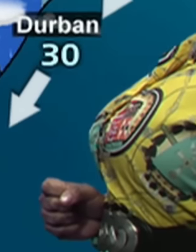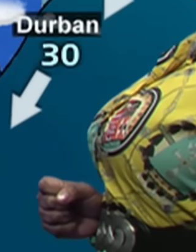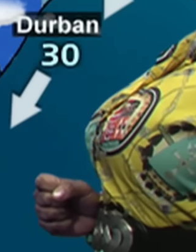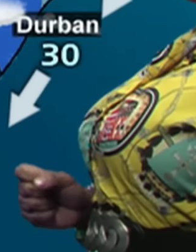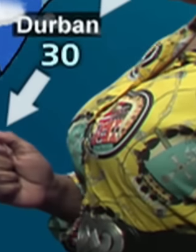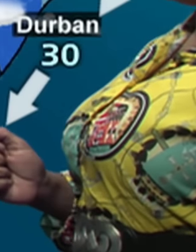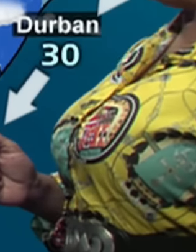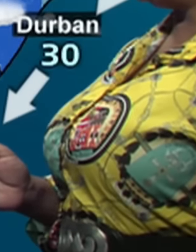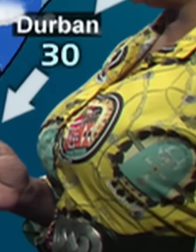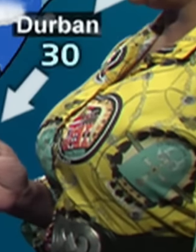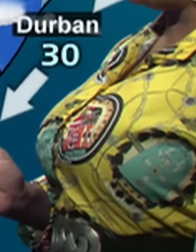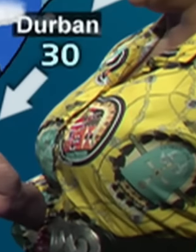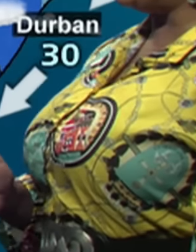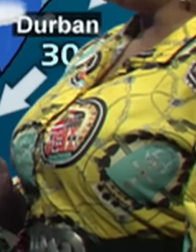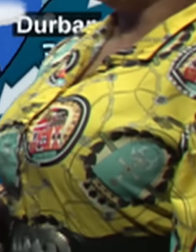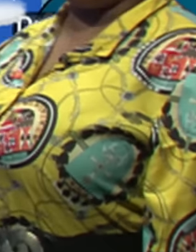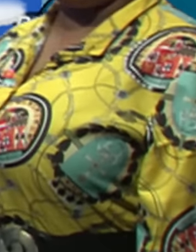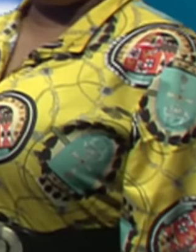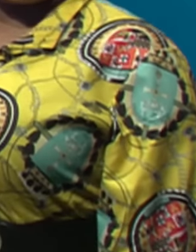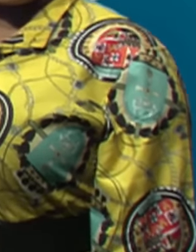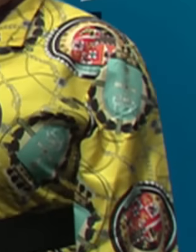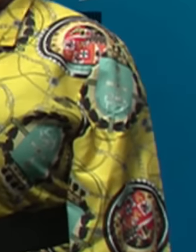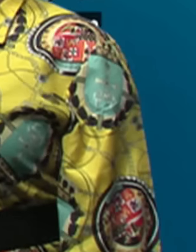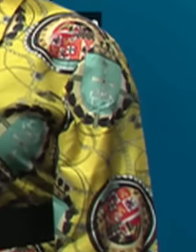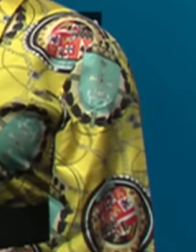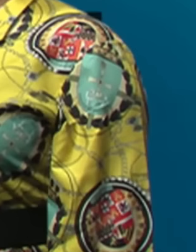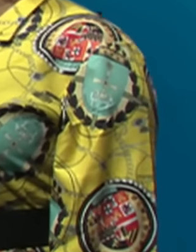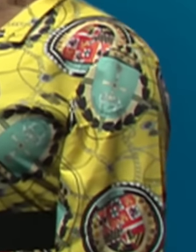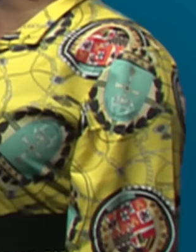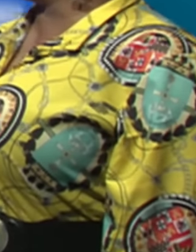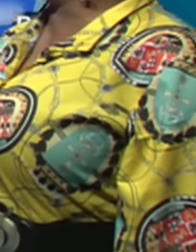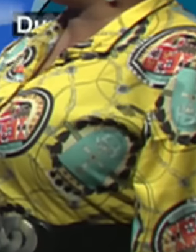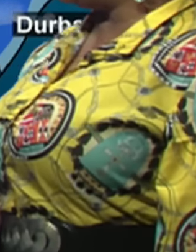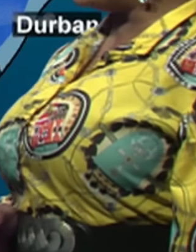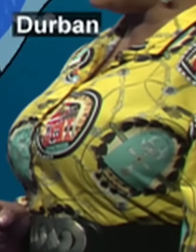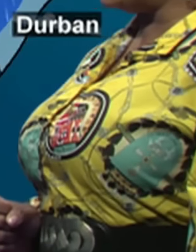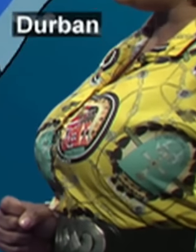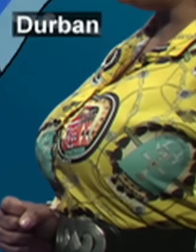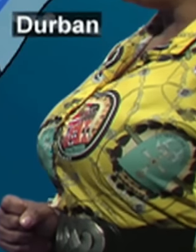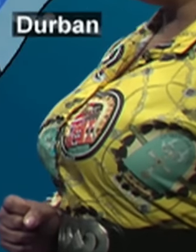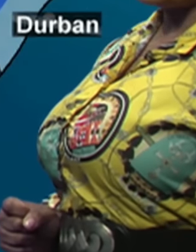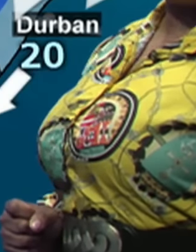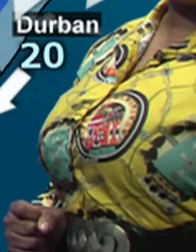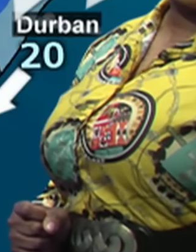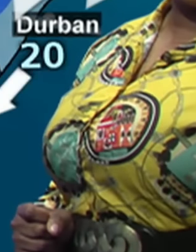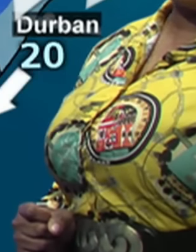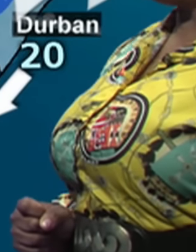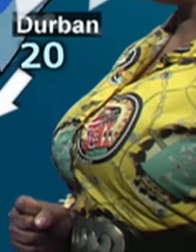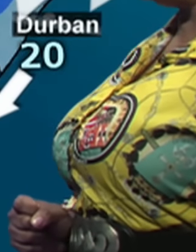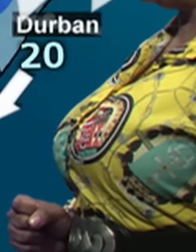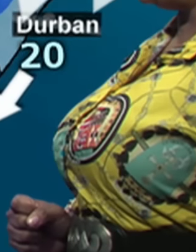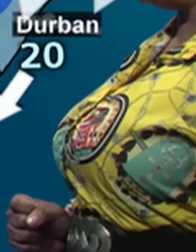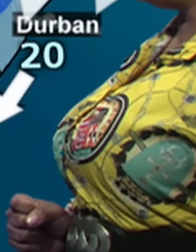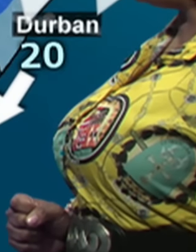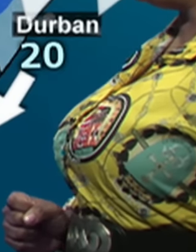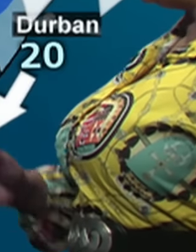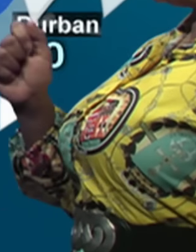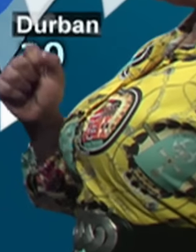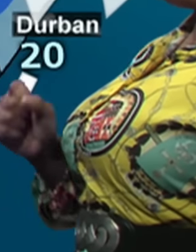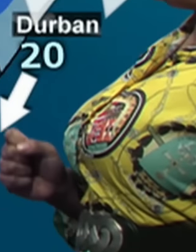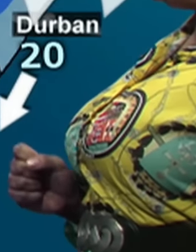bo gontše go le mogodi dikarolong tše dintšana go la Durban le gona go la Cape Town ge re tswela pele jalo le tšona ge re lebelela jalo le go la go Sasa go banagala go santšane gona le